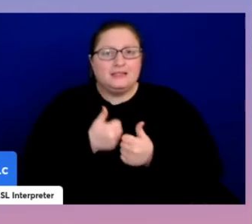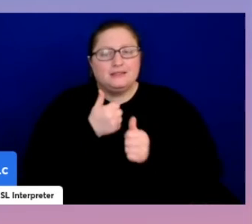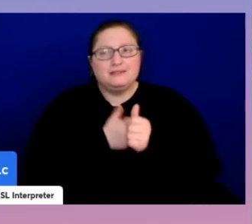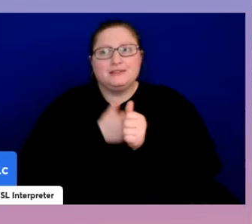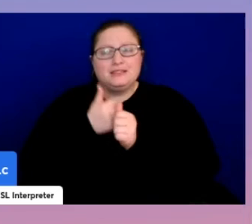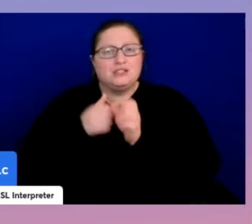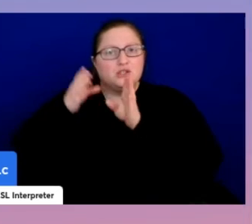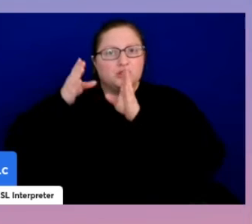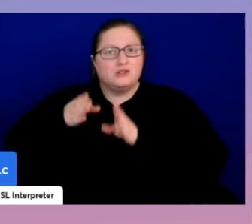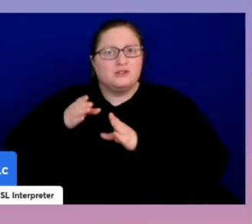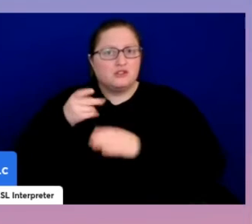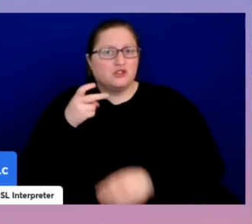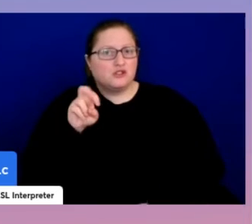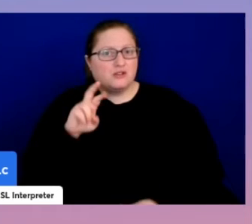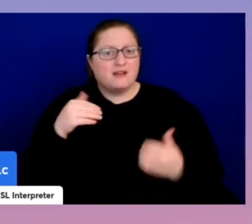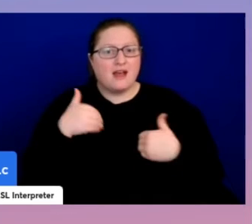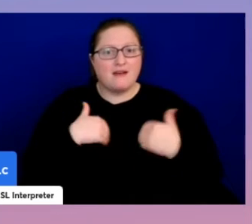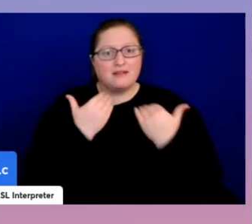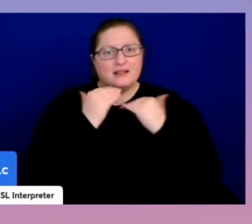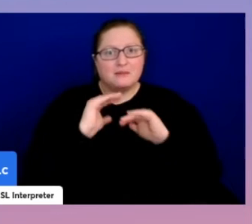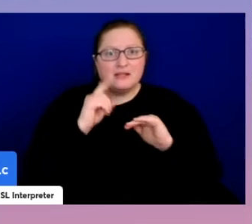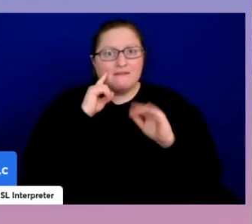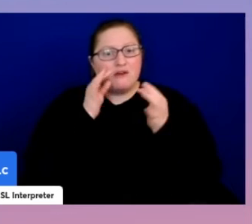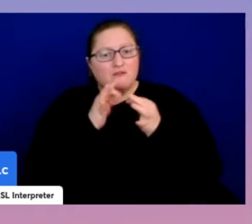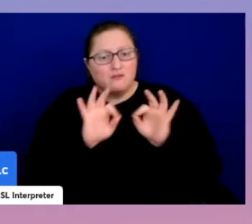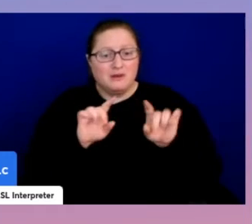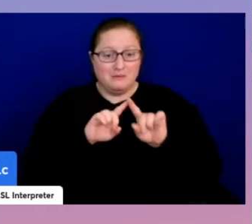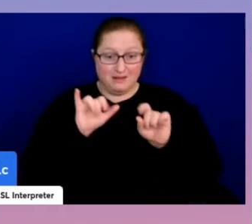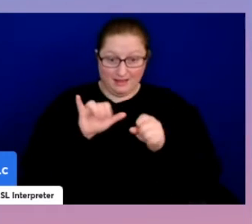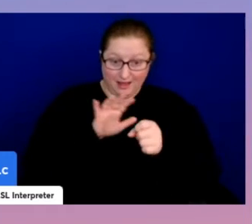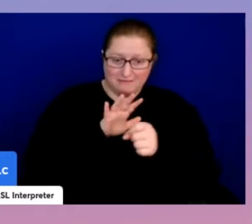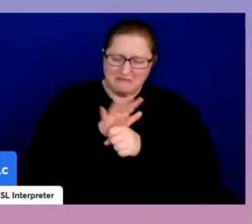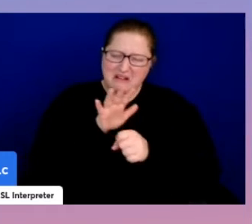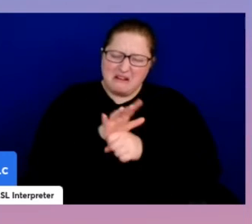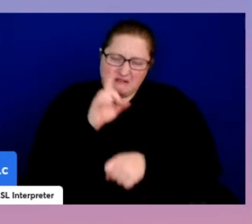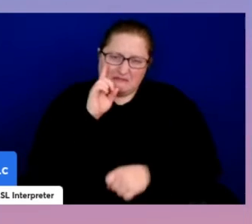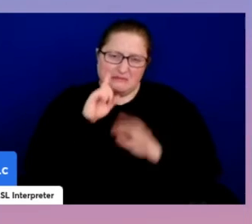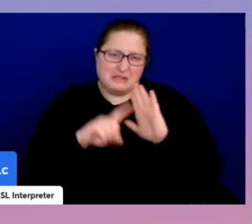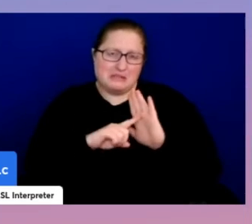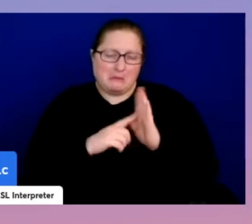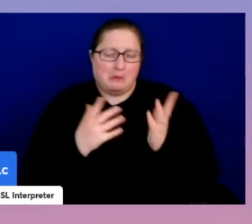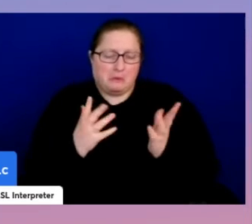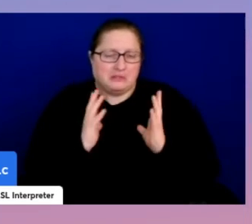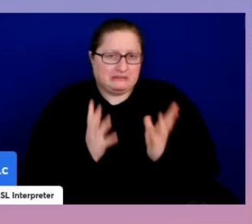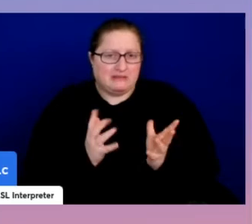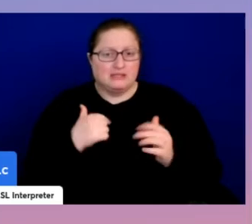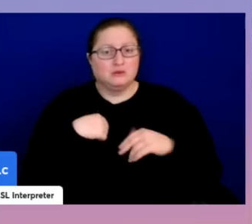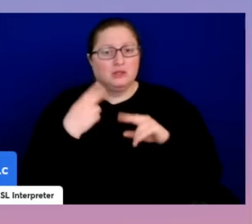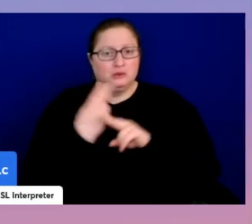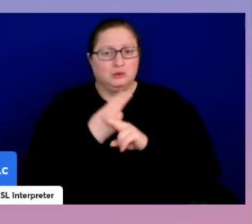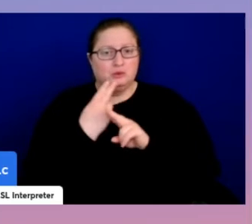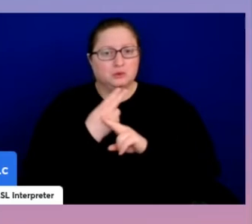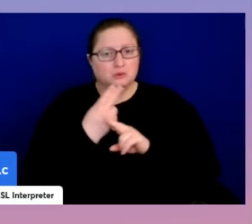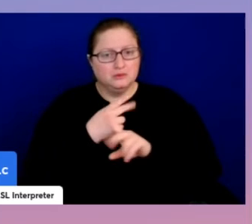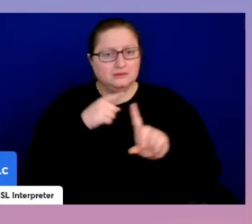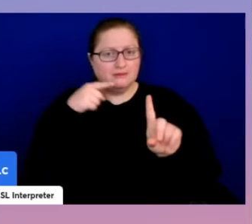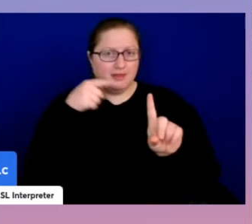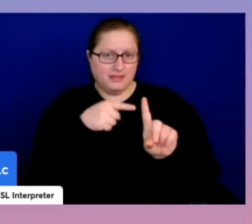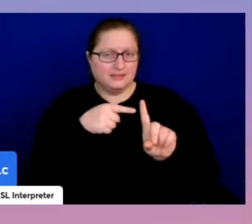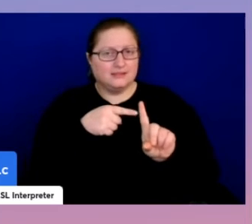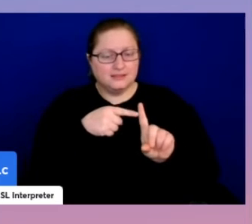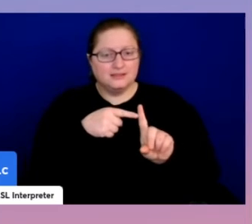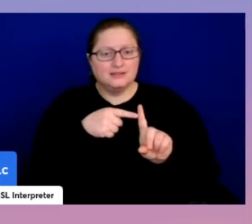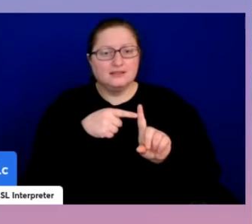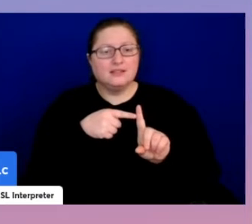limitation for free, but I mean, is that enough for the demo? So I use this server, and